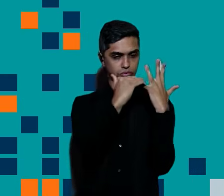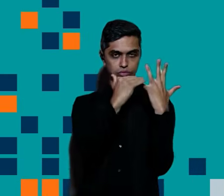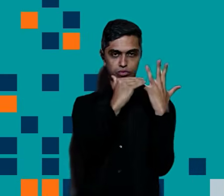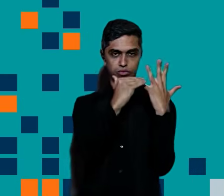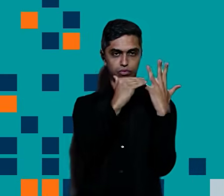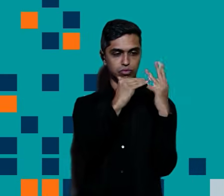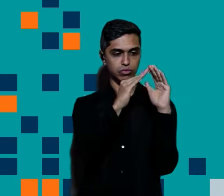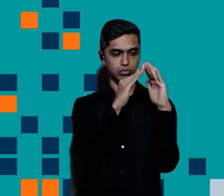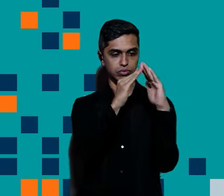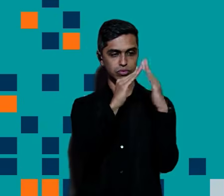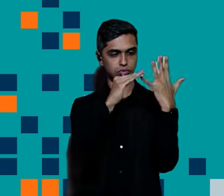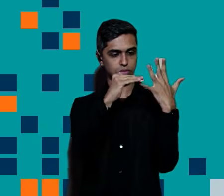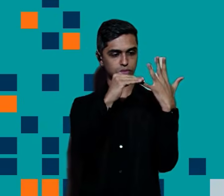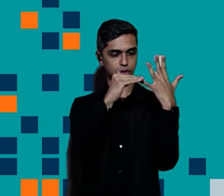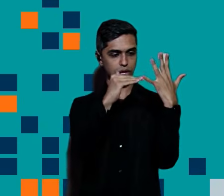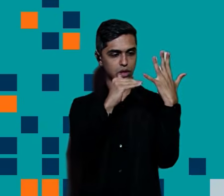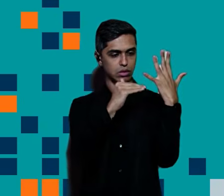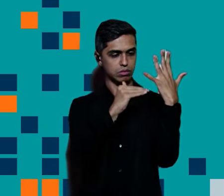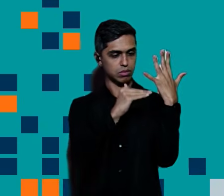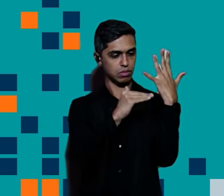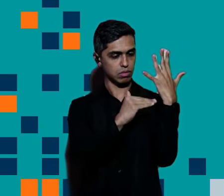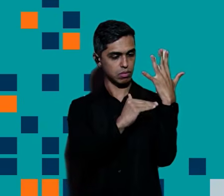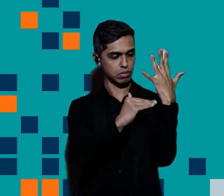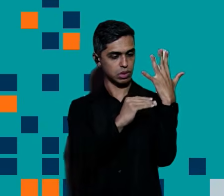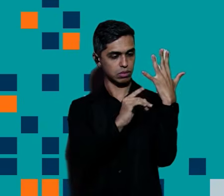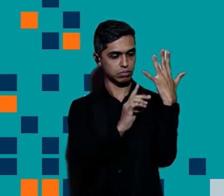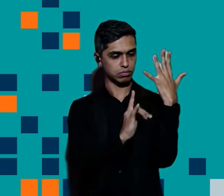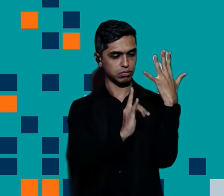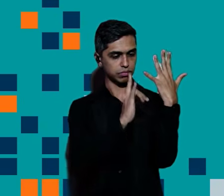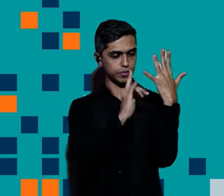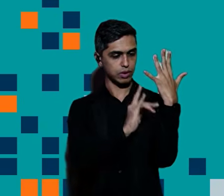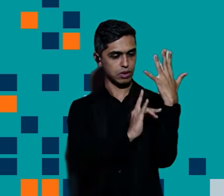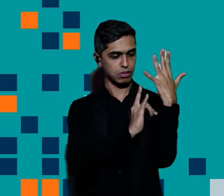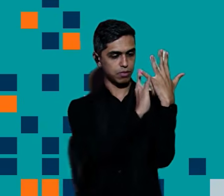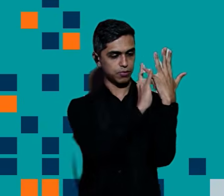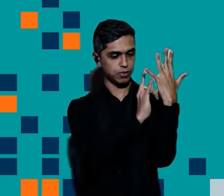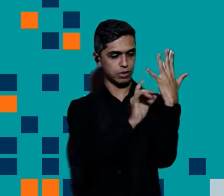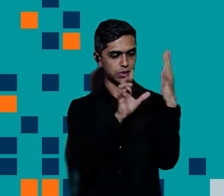has a collar with wires that come down and they support